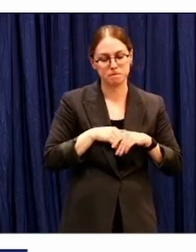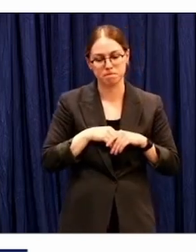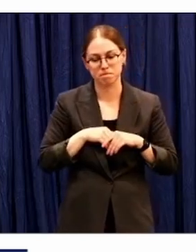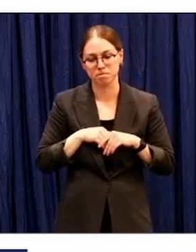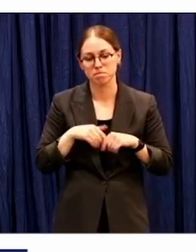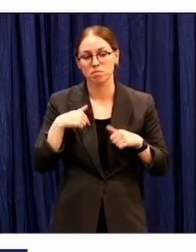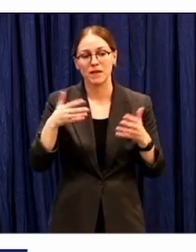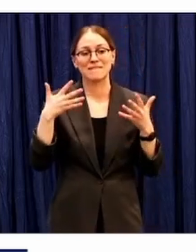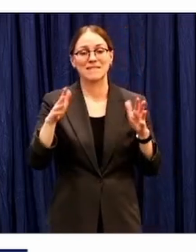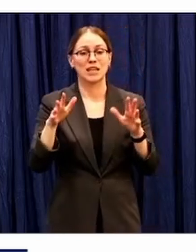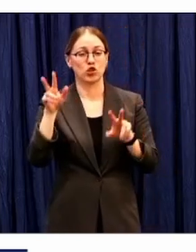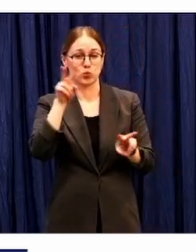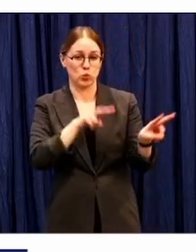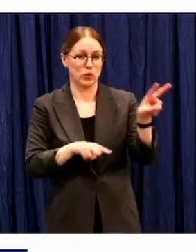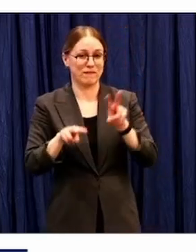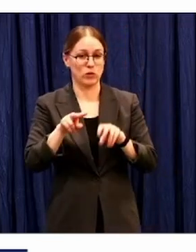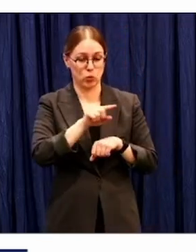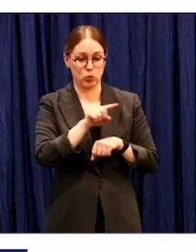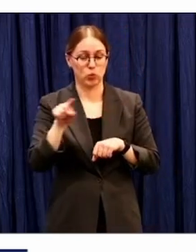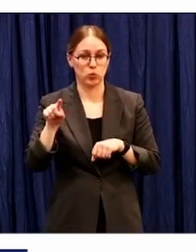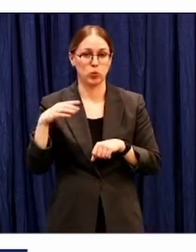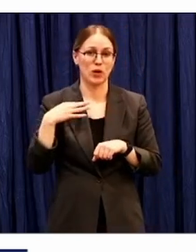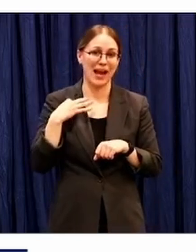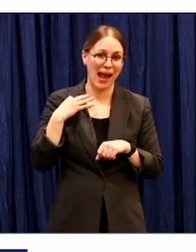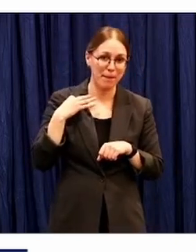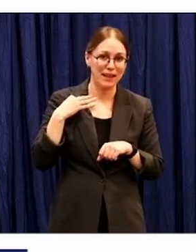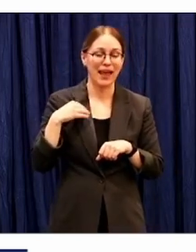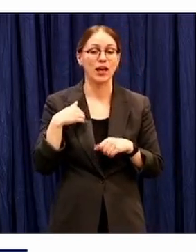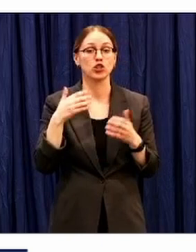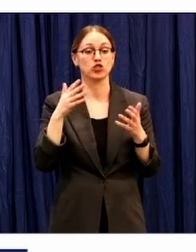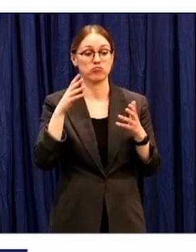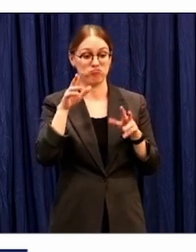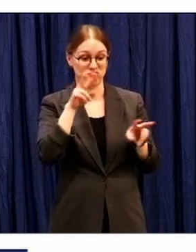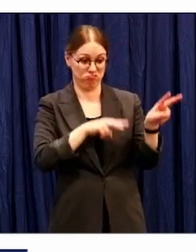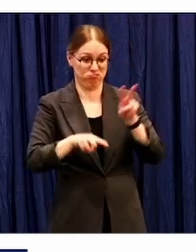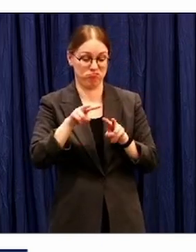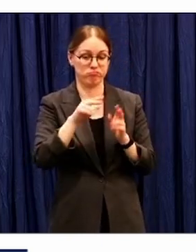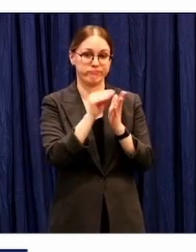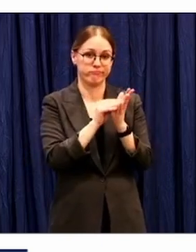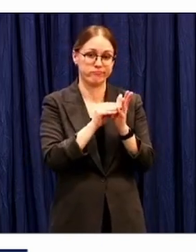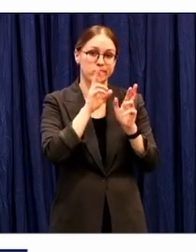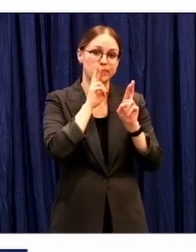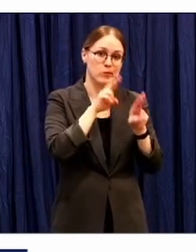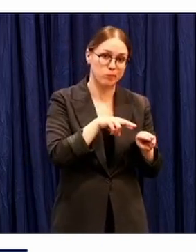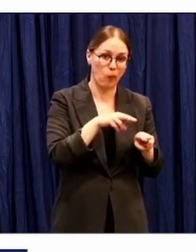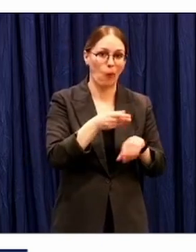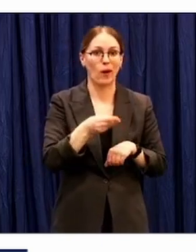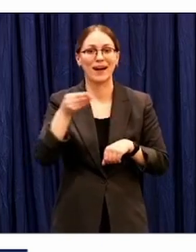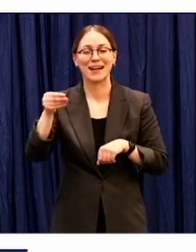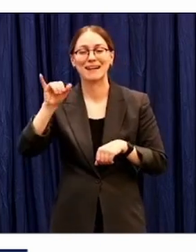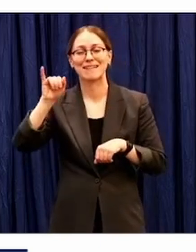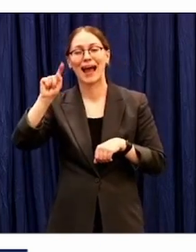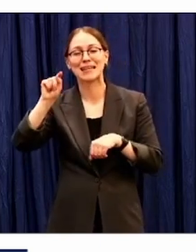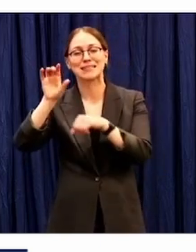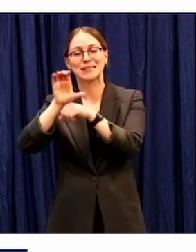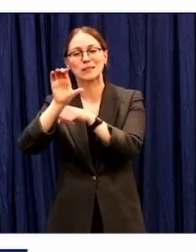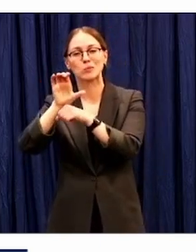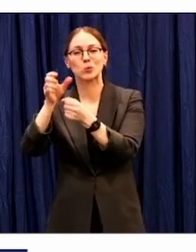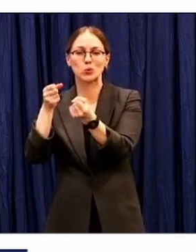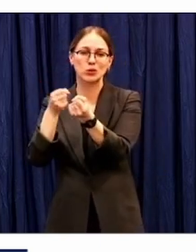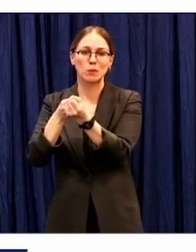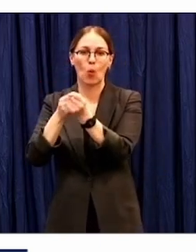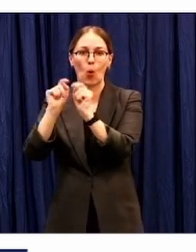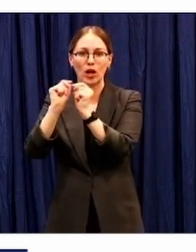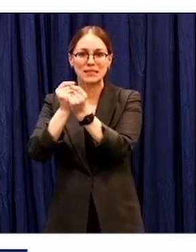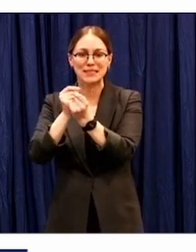review all of our applications. We then send our report findings to the application support teams, at which time they review those issues, if